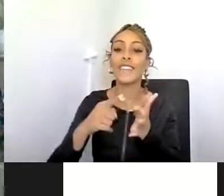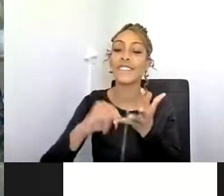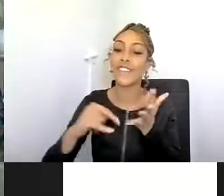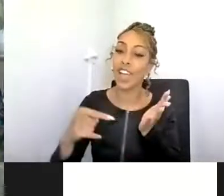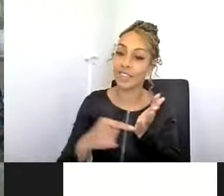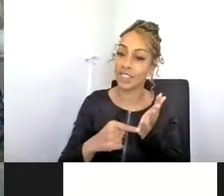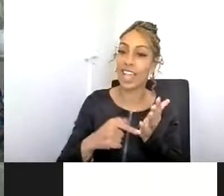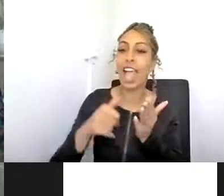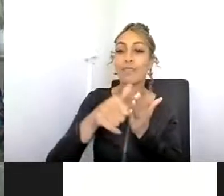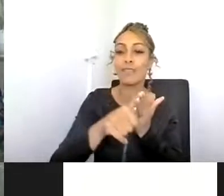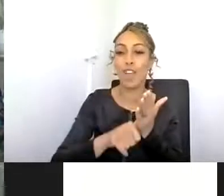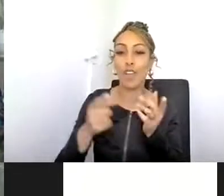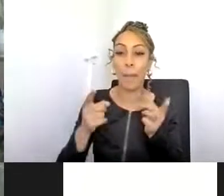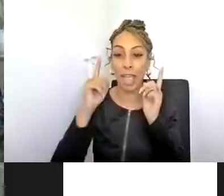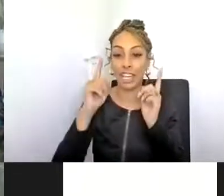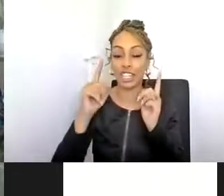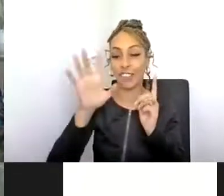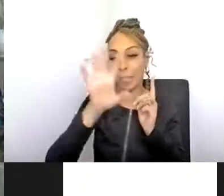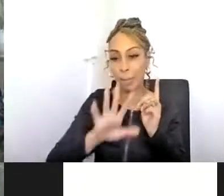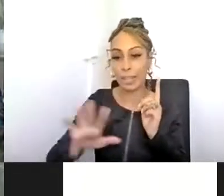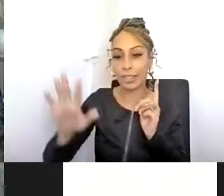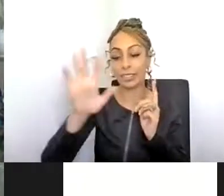Hub Programme Manager for the Midlands.